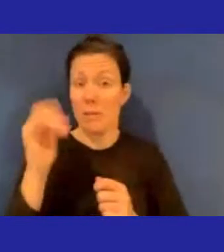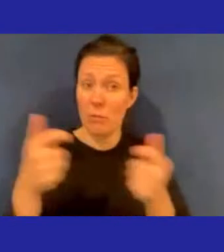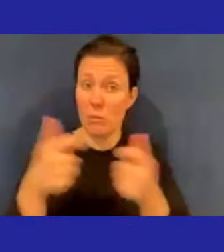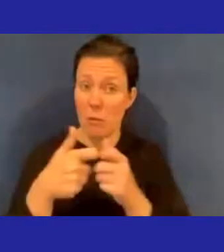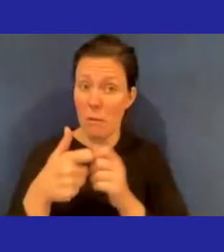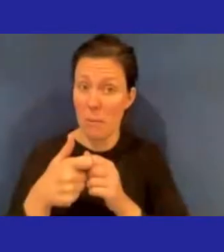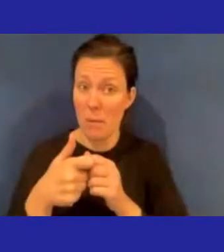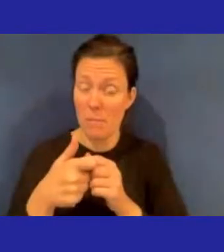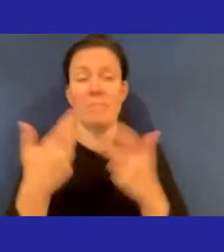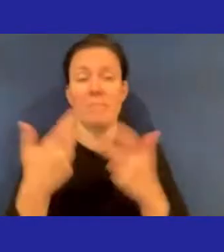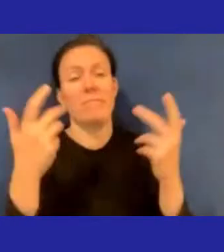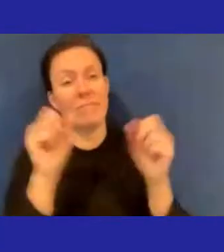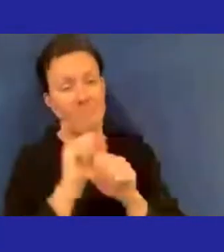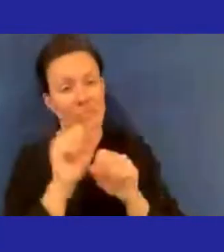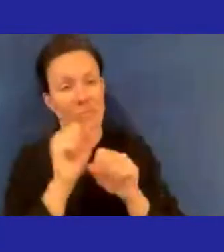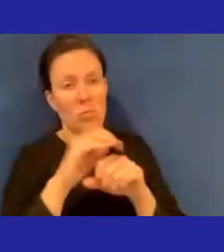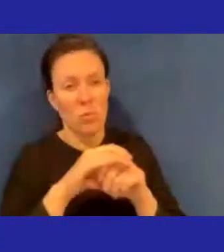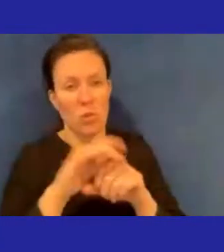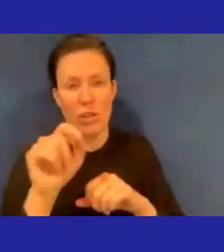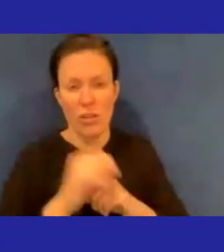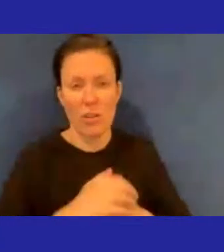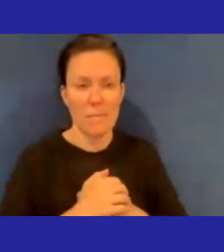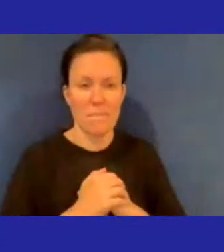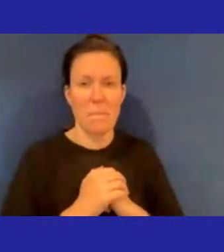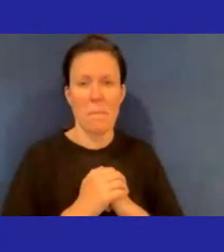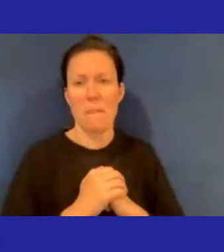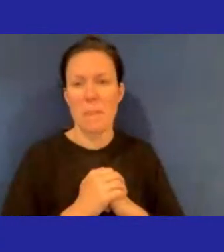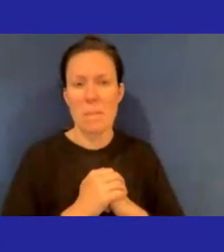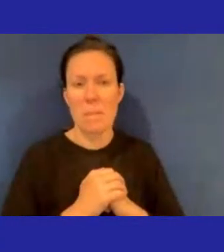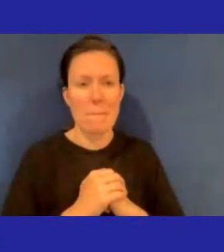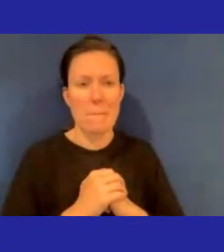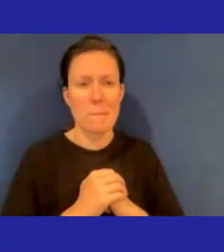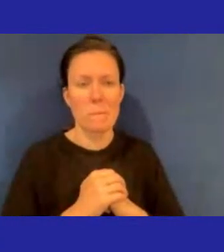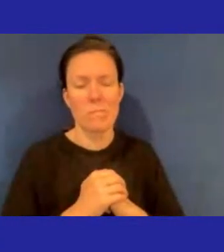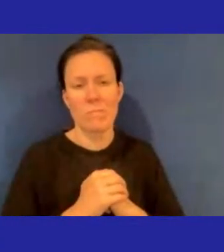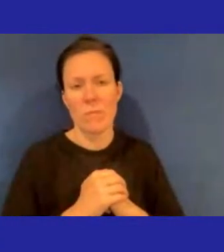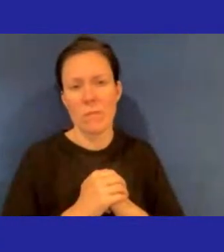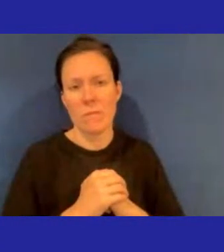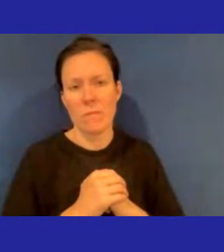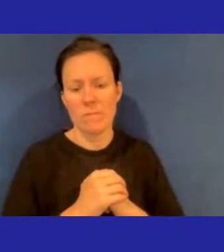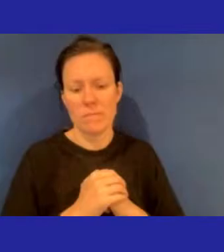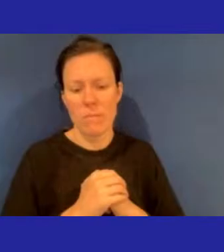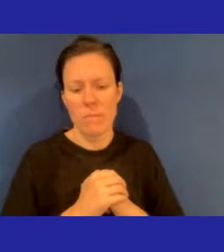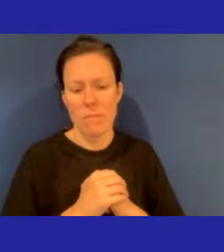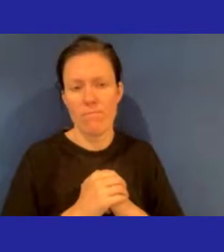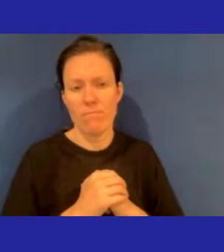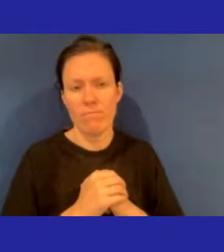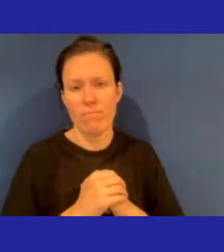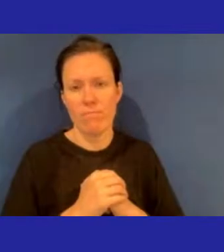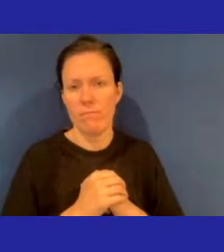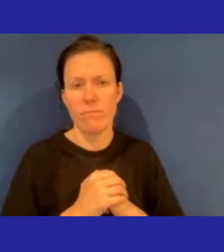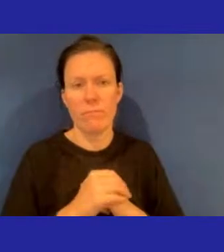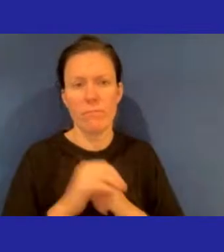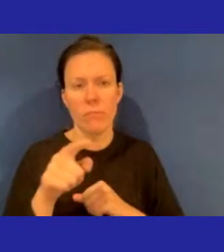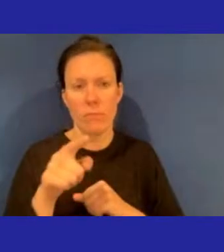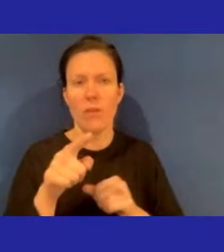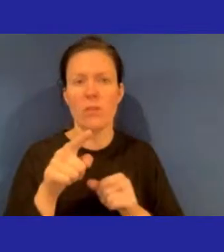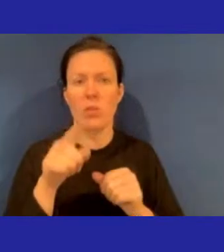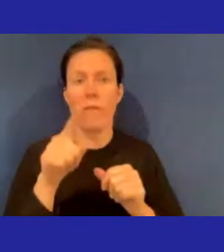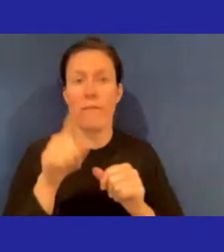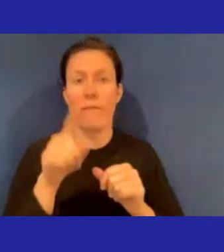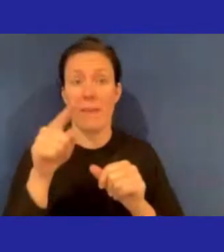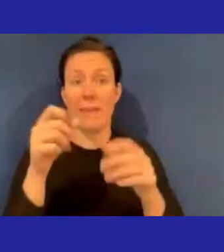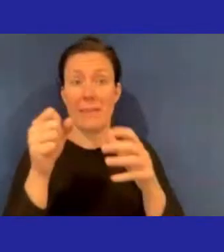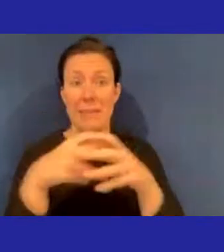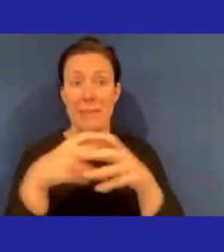Working on it. Um, so, uh, so, um, so our expansion here, we did